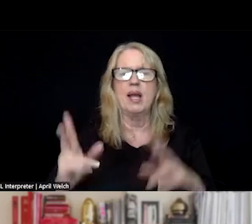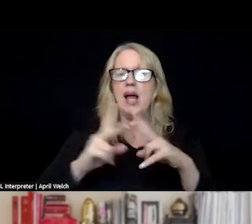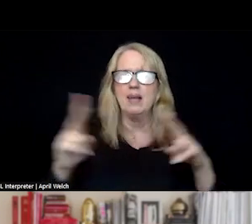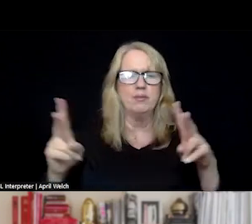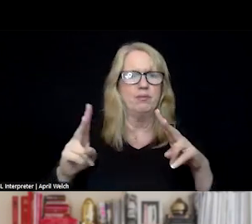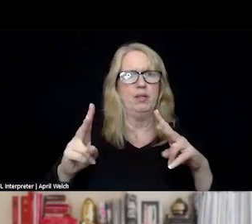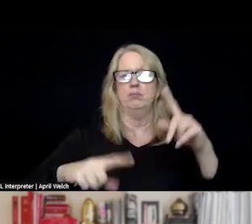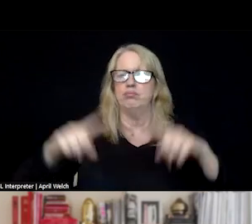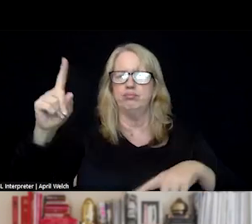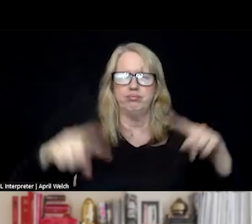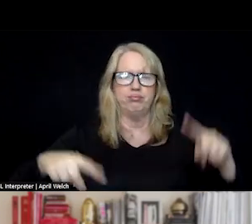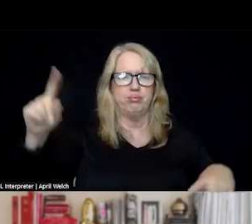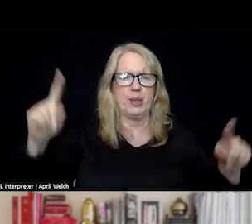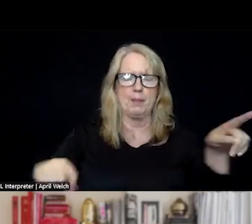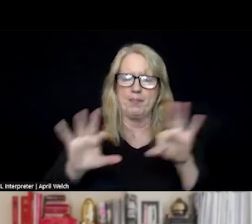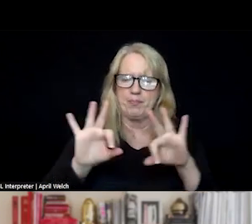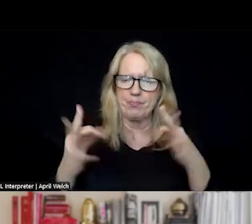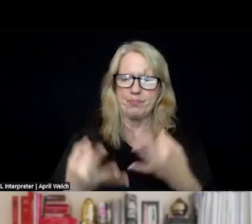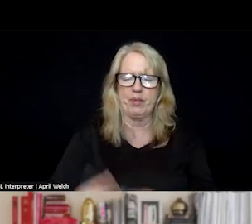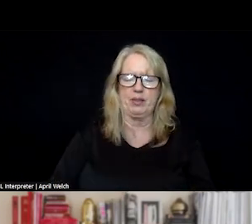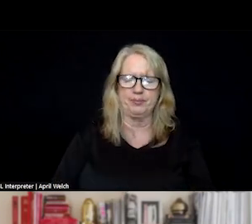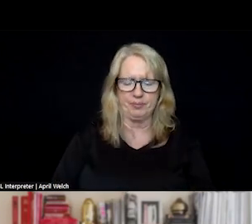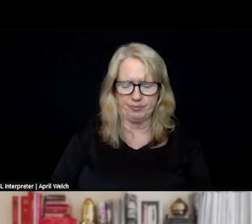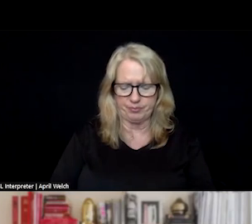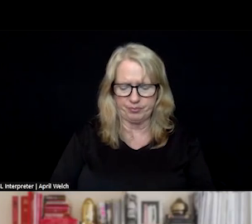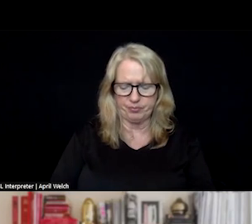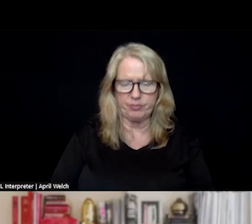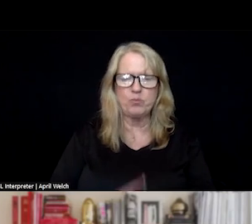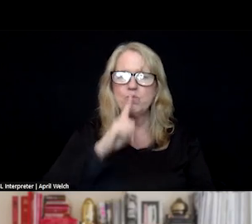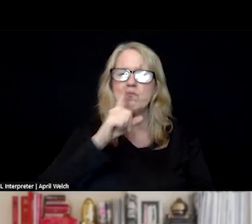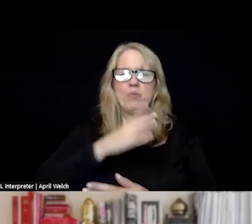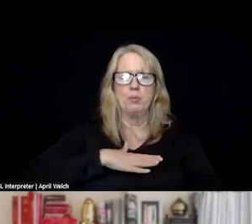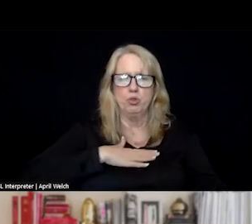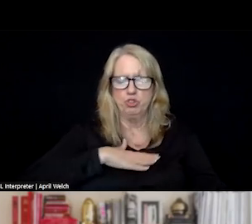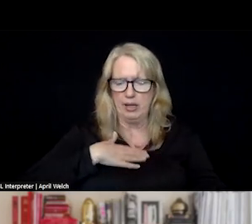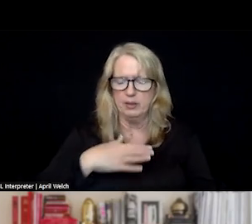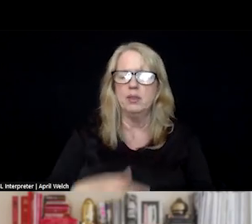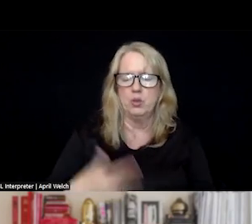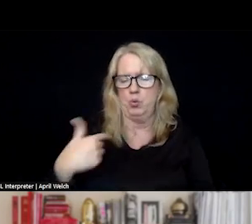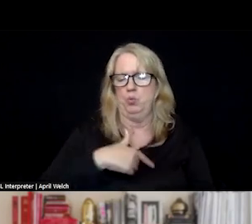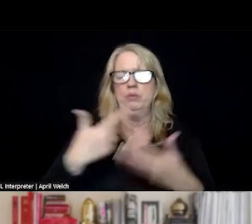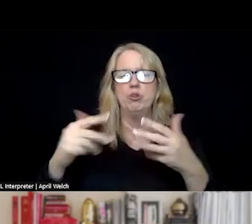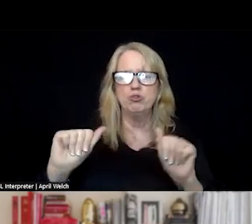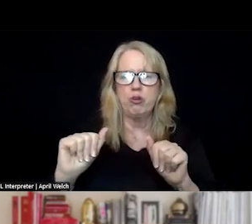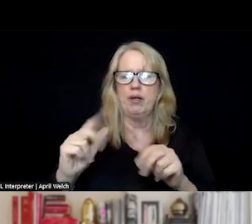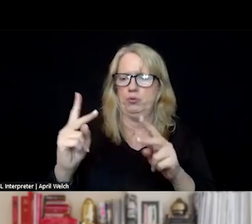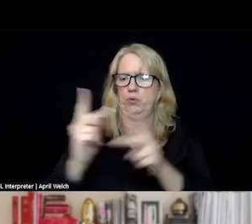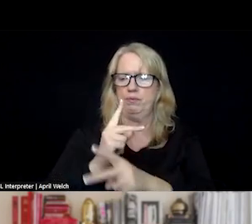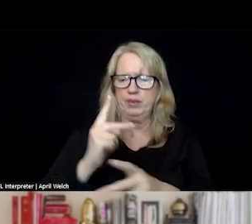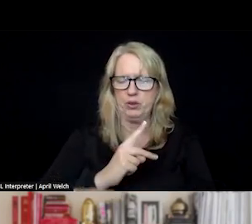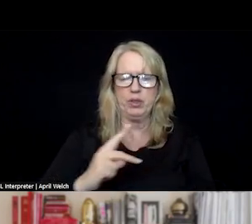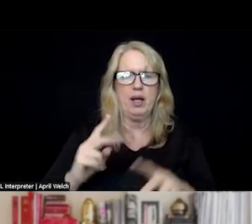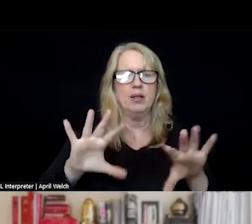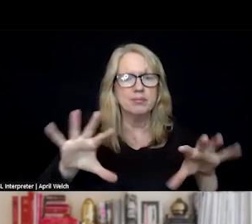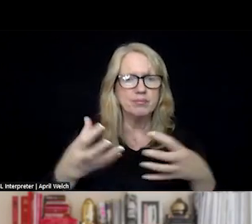family. And so I appreciate that we are trying to figure it out for all the populations